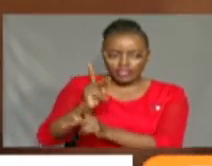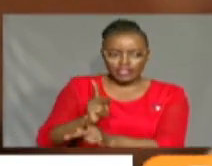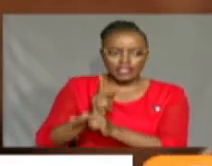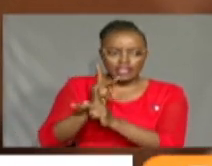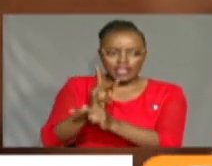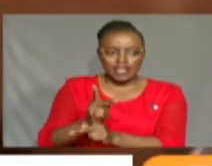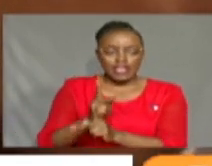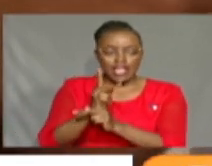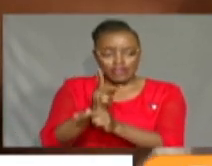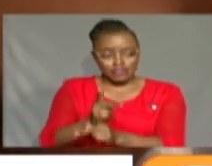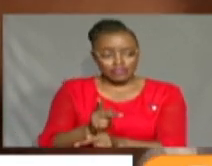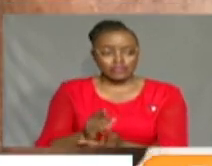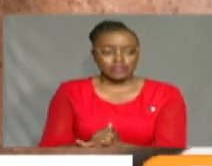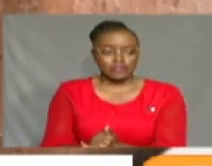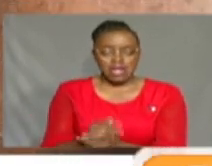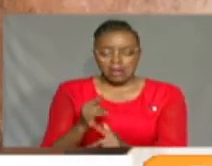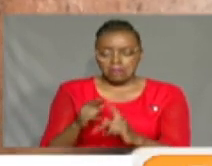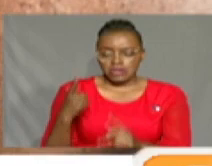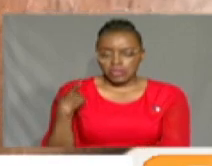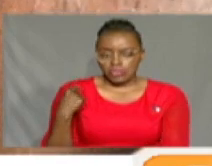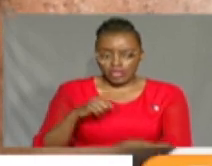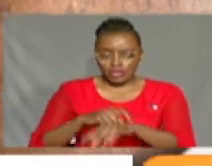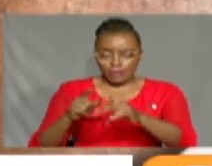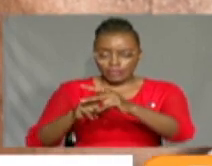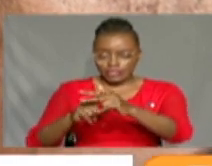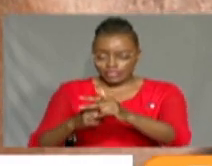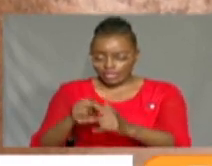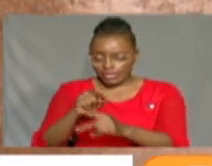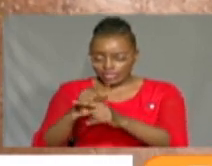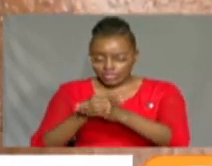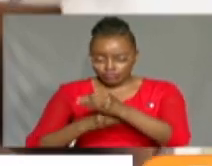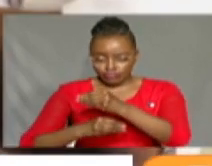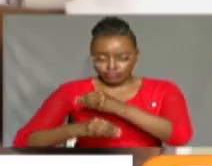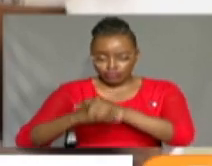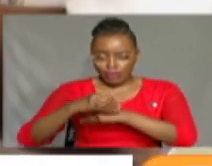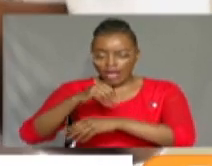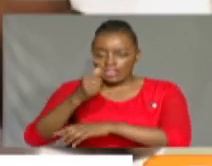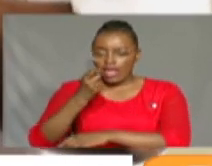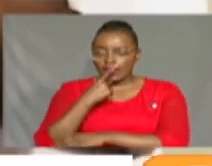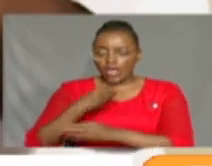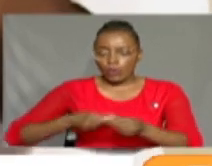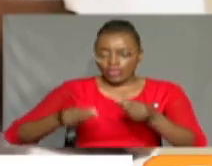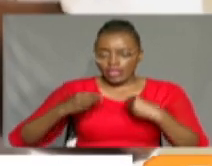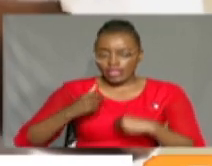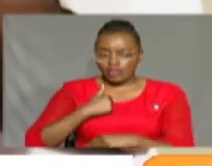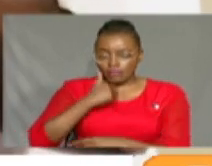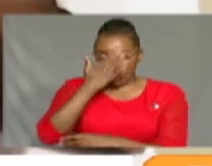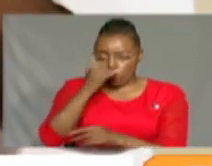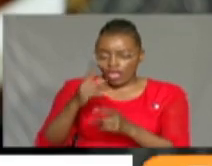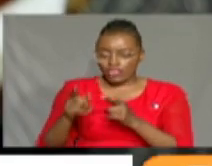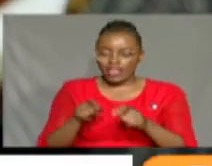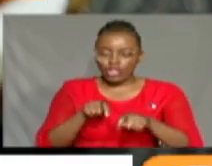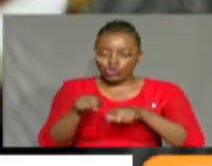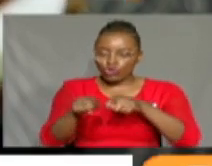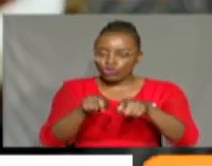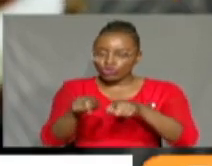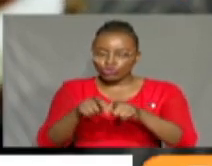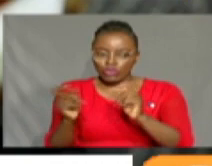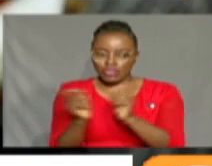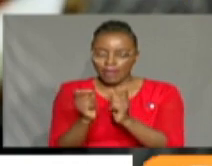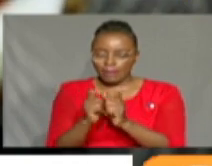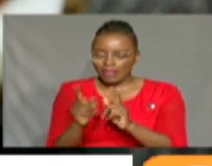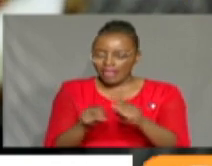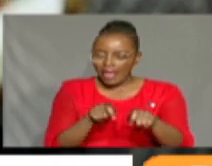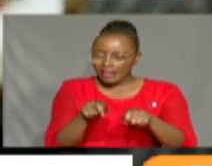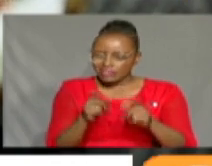mingi sana, but of late tangu nianze hii dressing kuna zile dawa niko napewa, at least zina control ile pain. Sasa pain inakuja